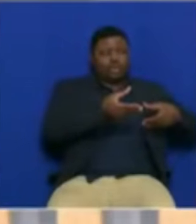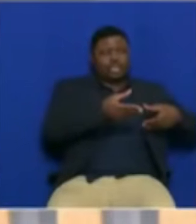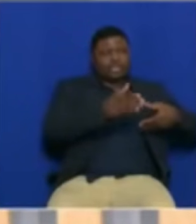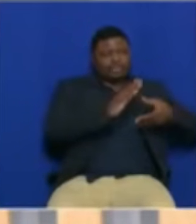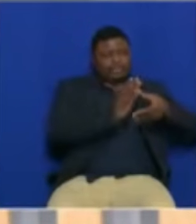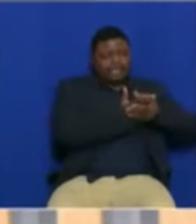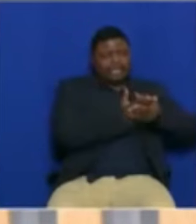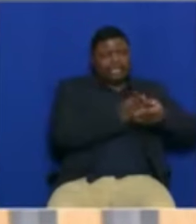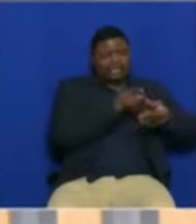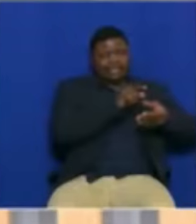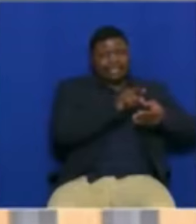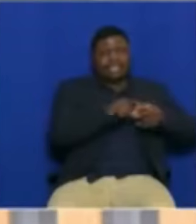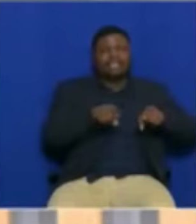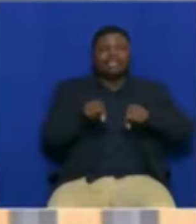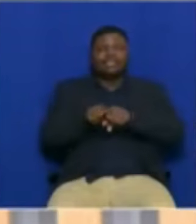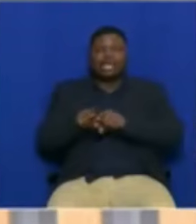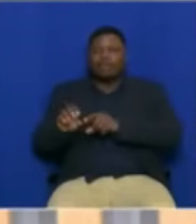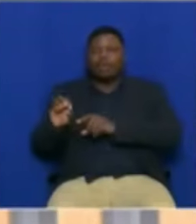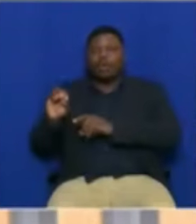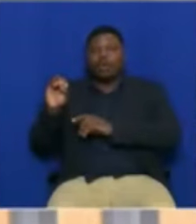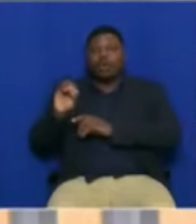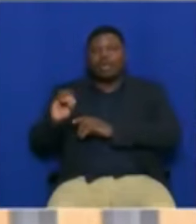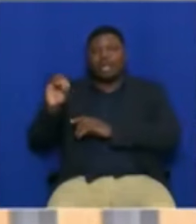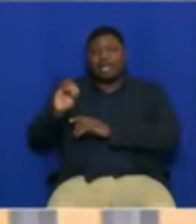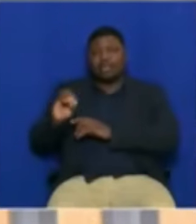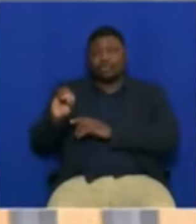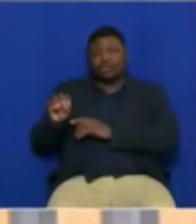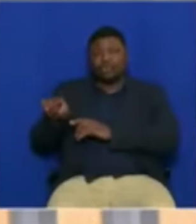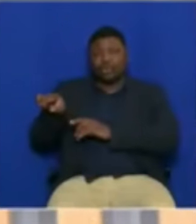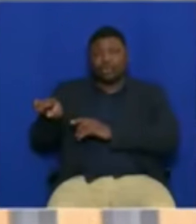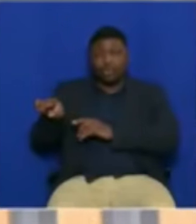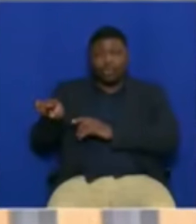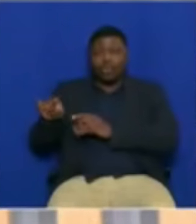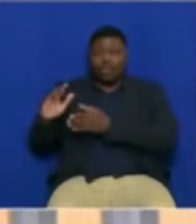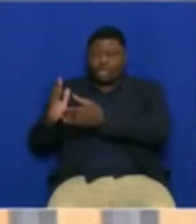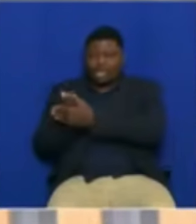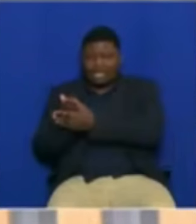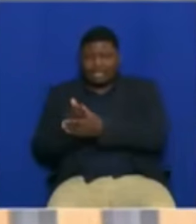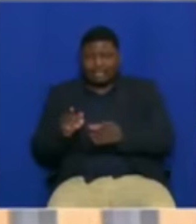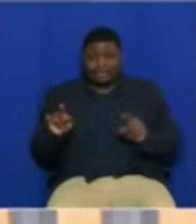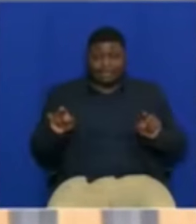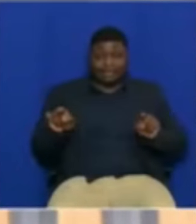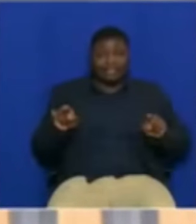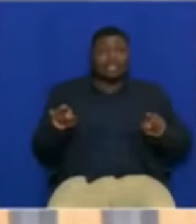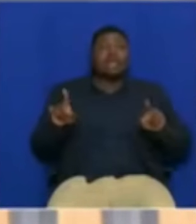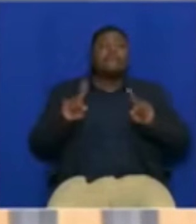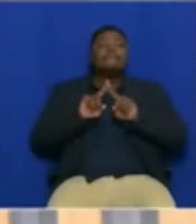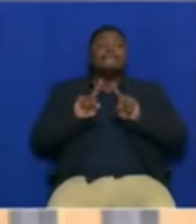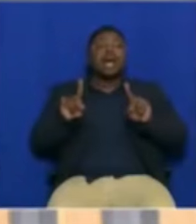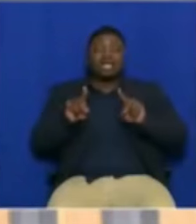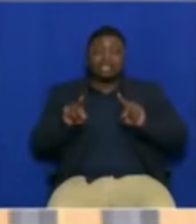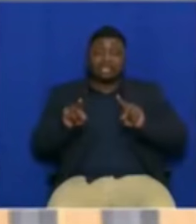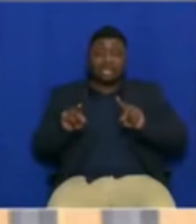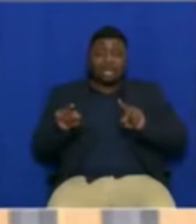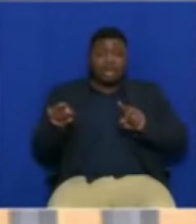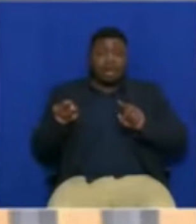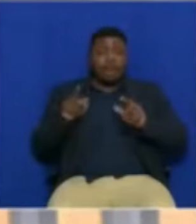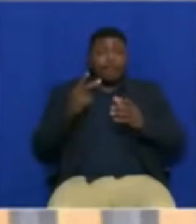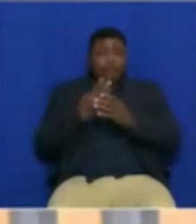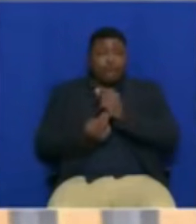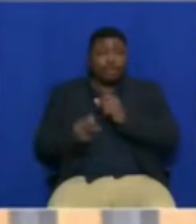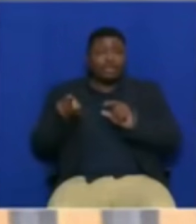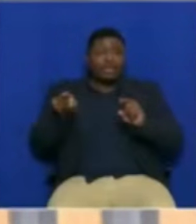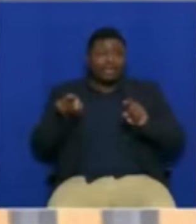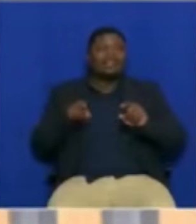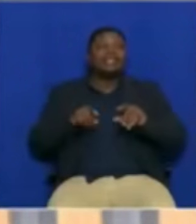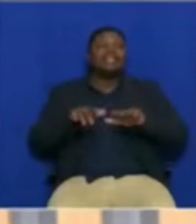which are a duplicate of the Cape Town dockets, but Orlando dockets also called Valeria dockets, all